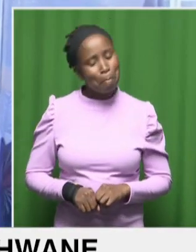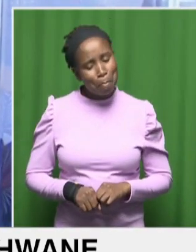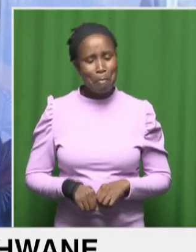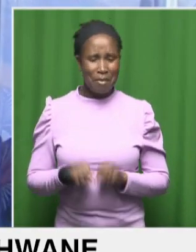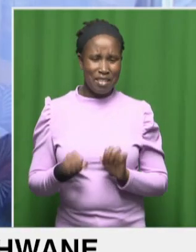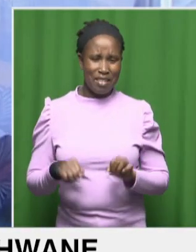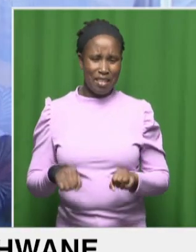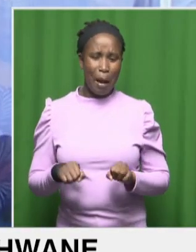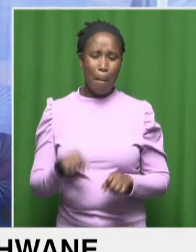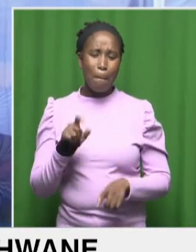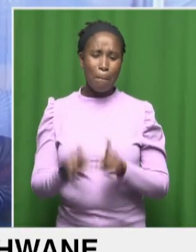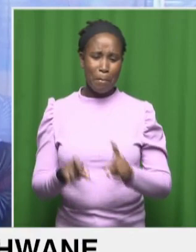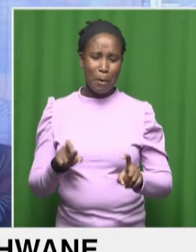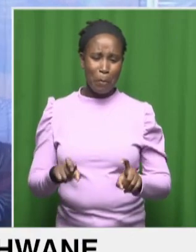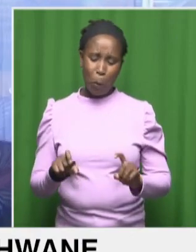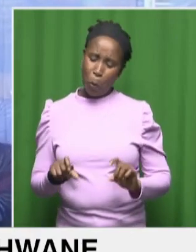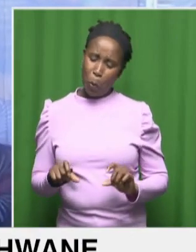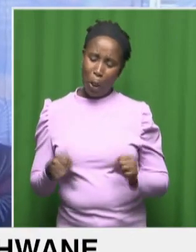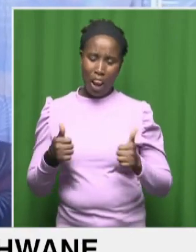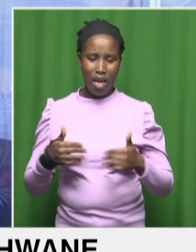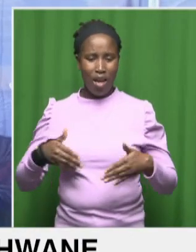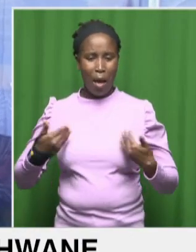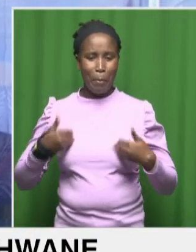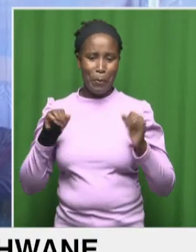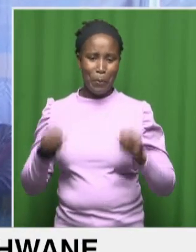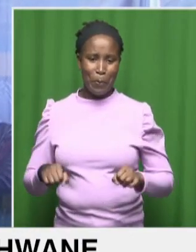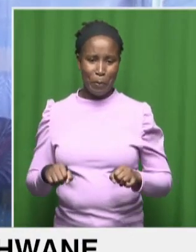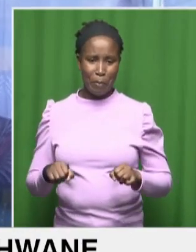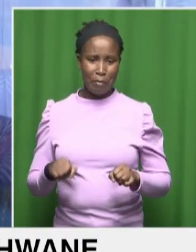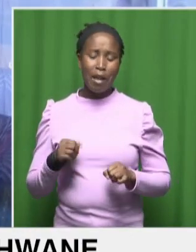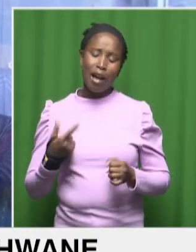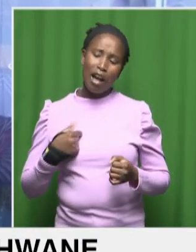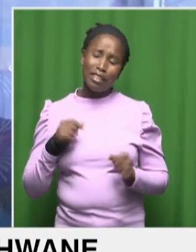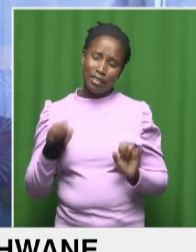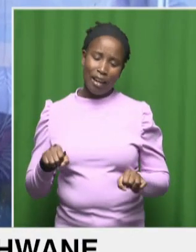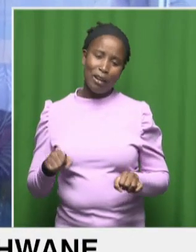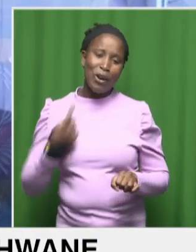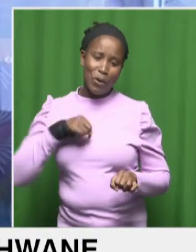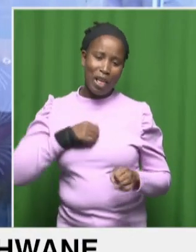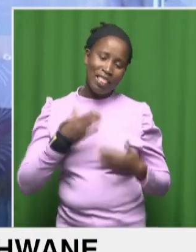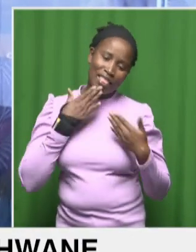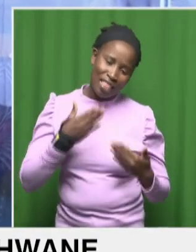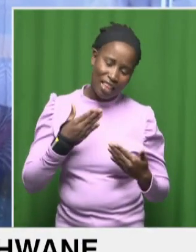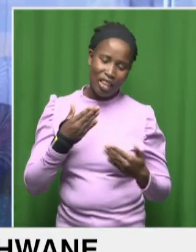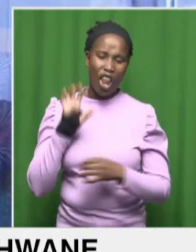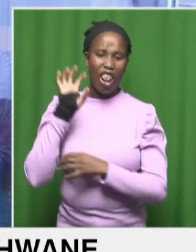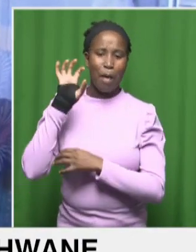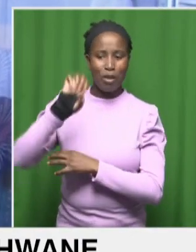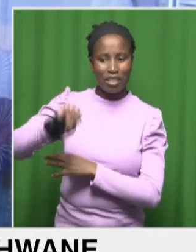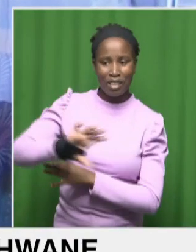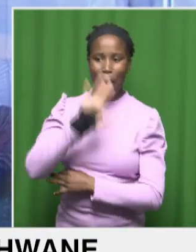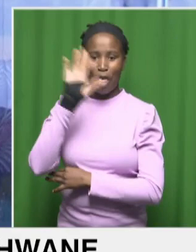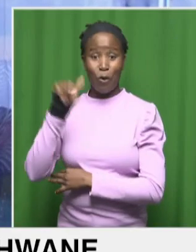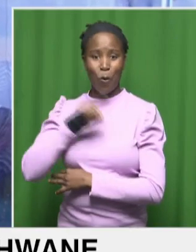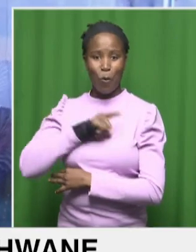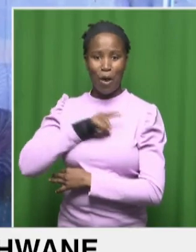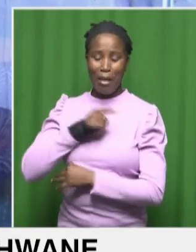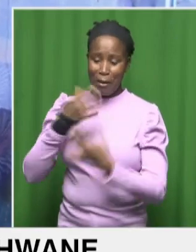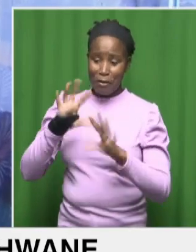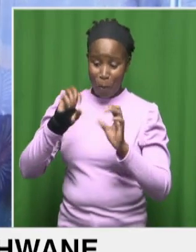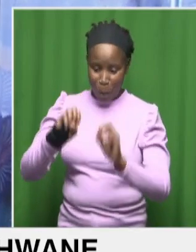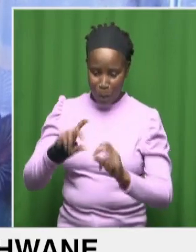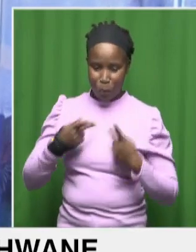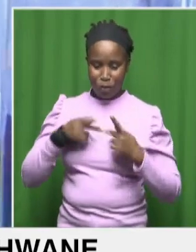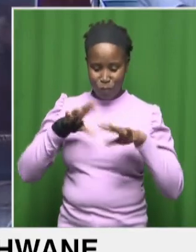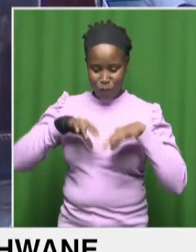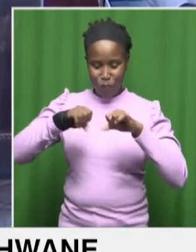people have received it well here in the city, and we thank Netball South Africa for giving us this opportunity to host the cup.